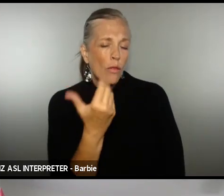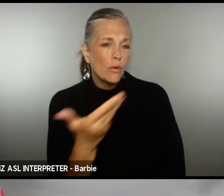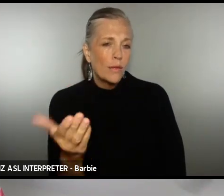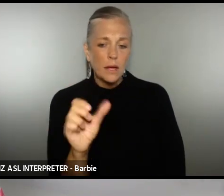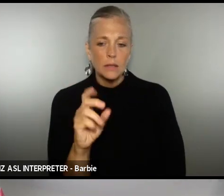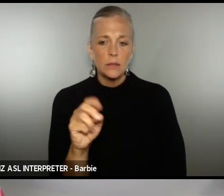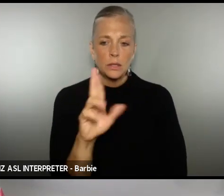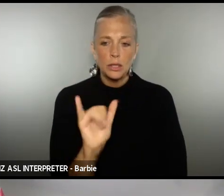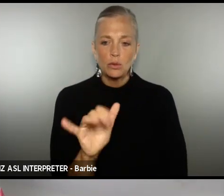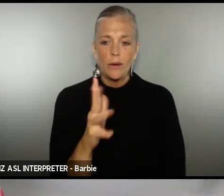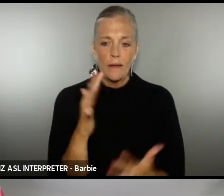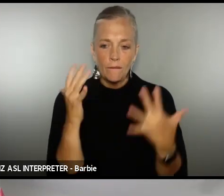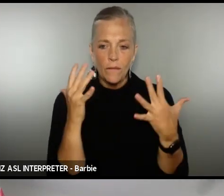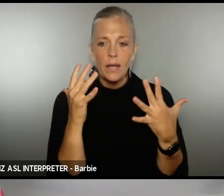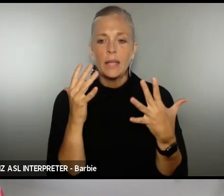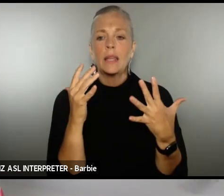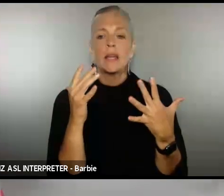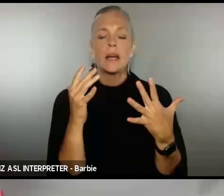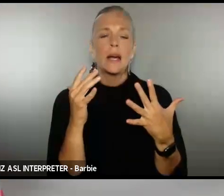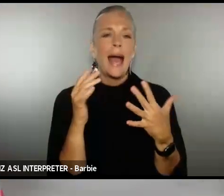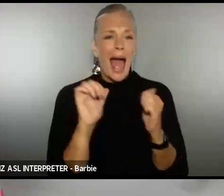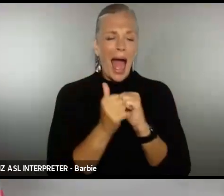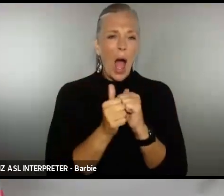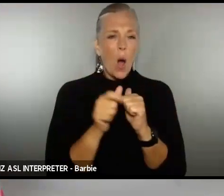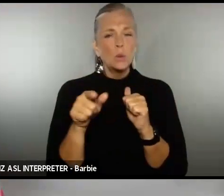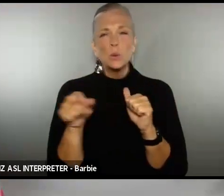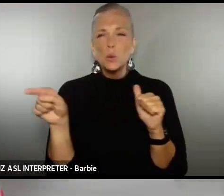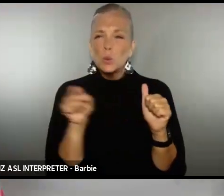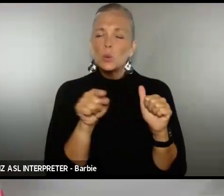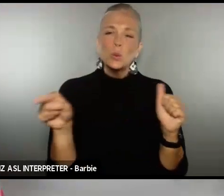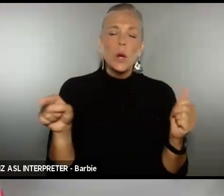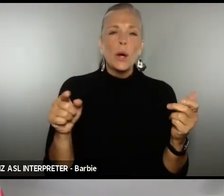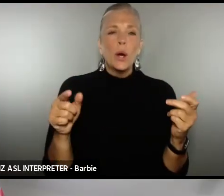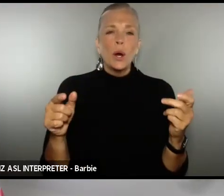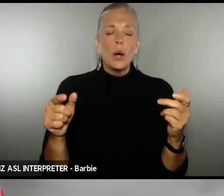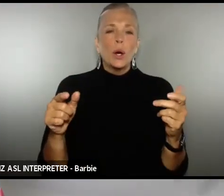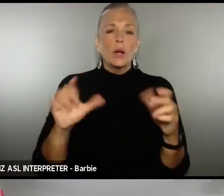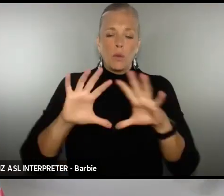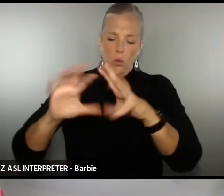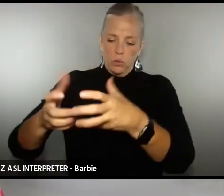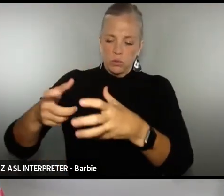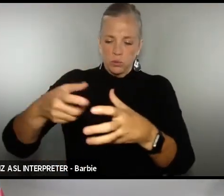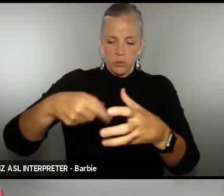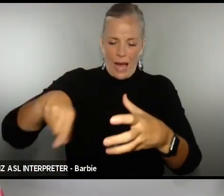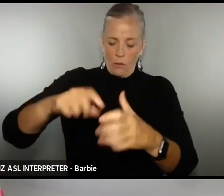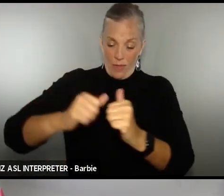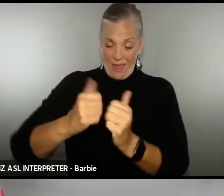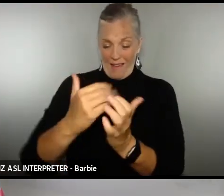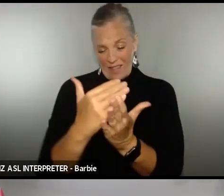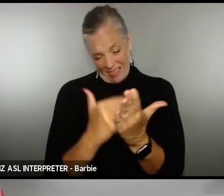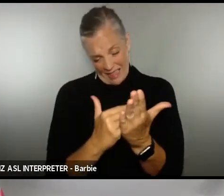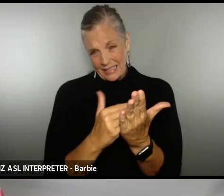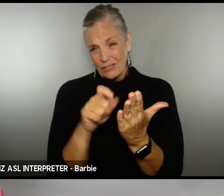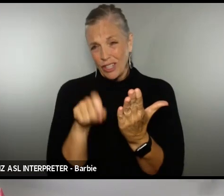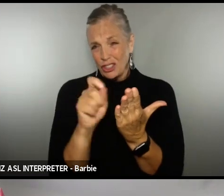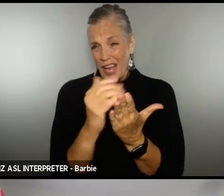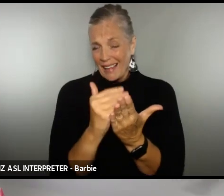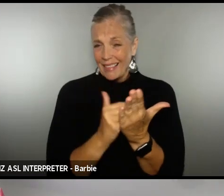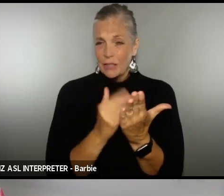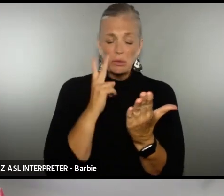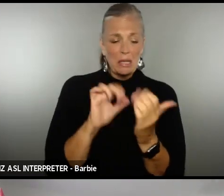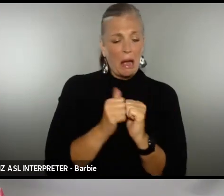institutions codify or have a checklist to really see how they're doing with sensory friendly. And so another thing that we are